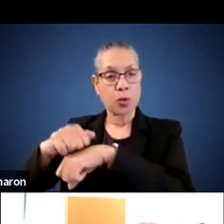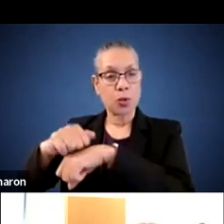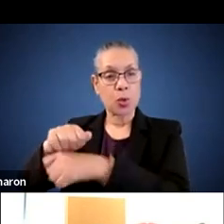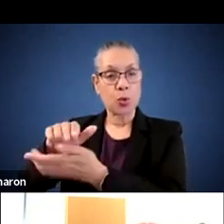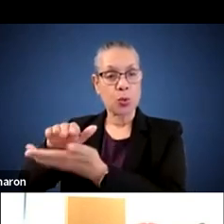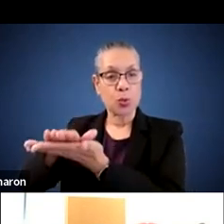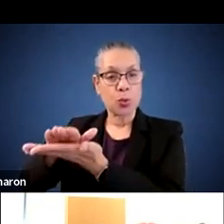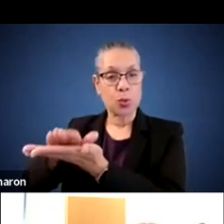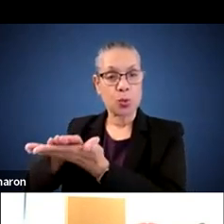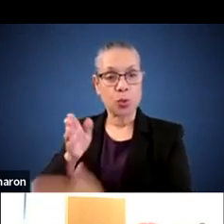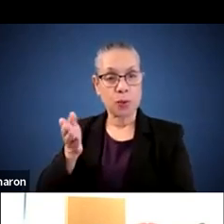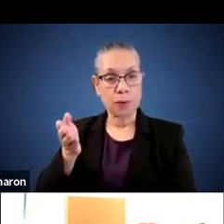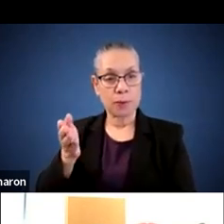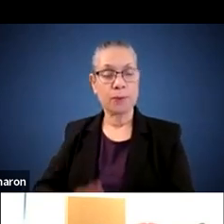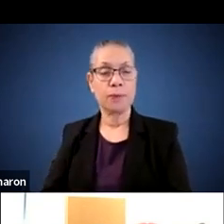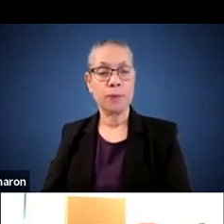a